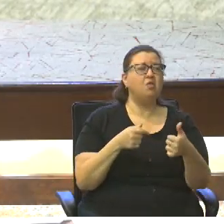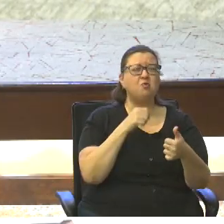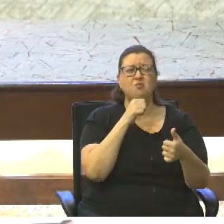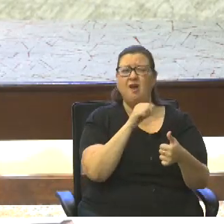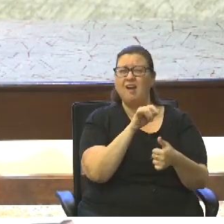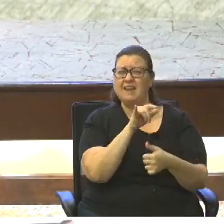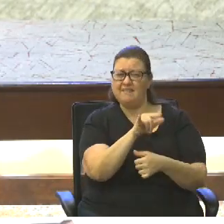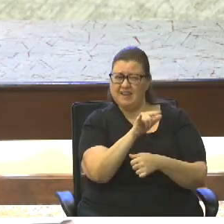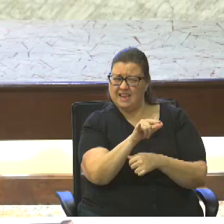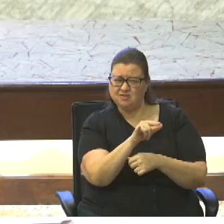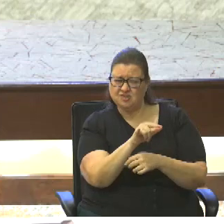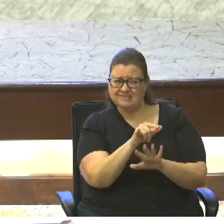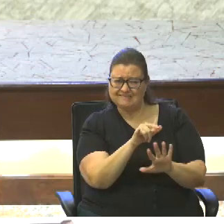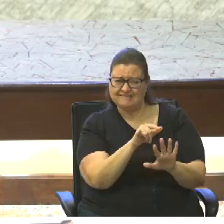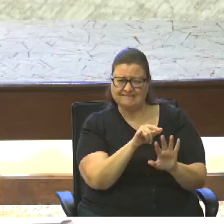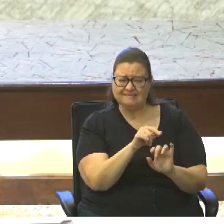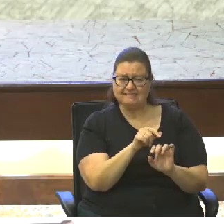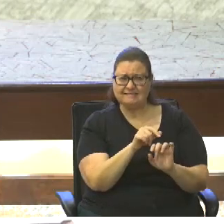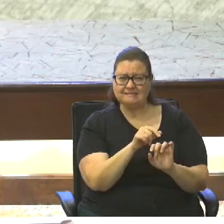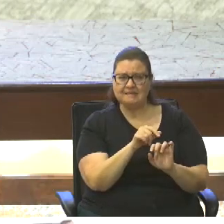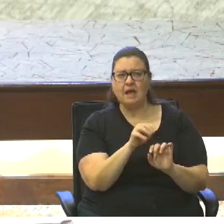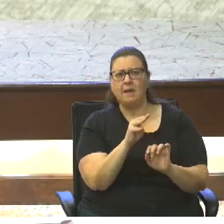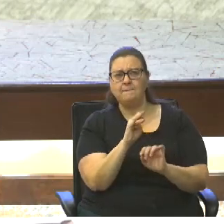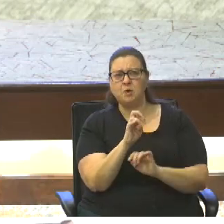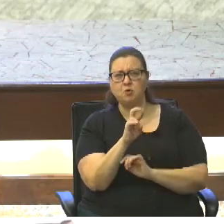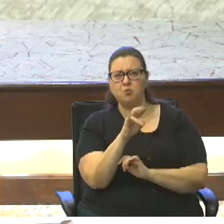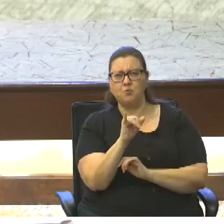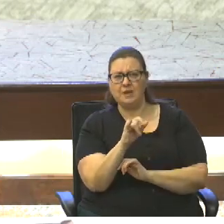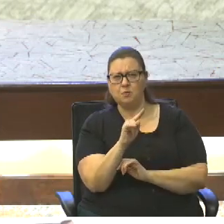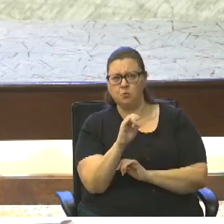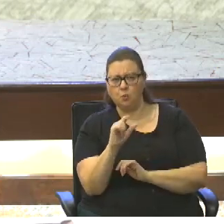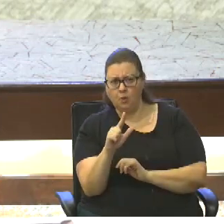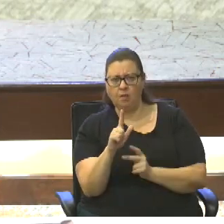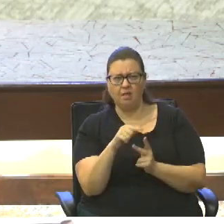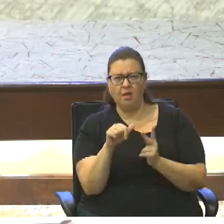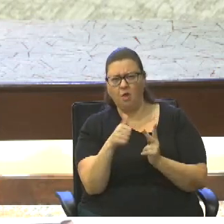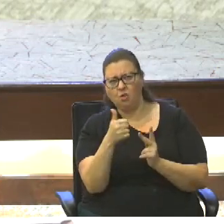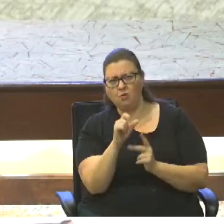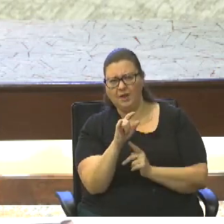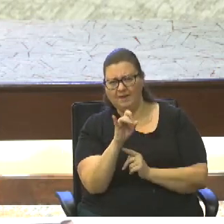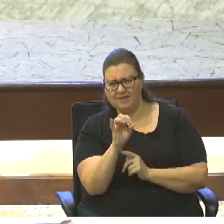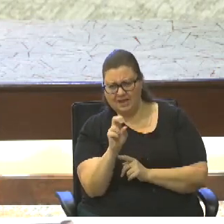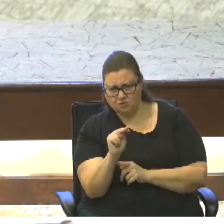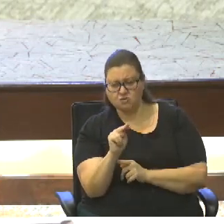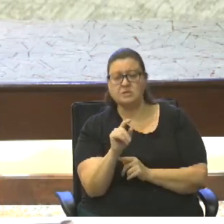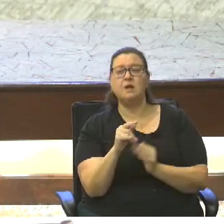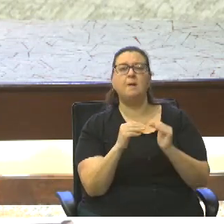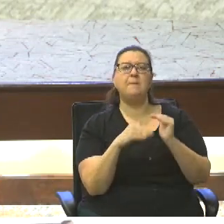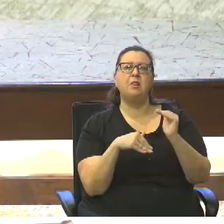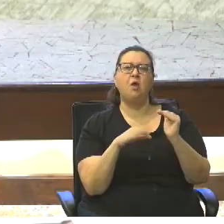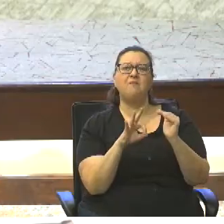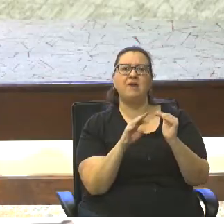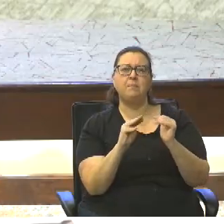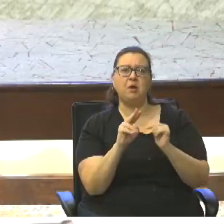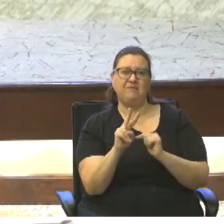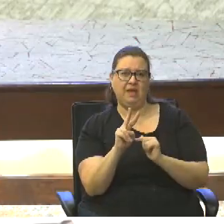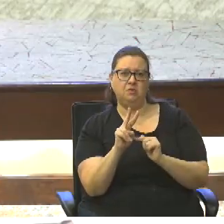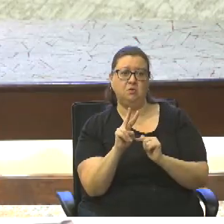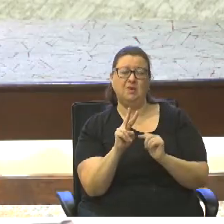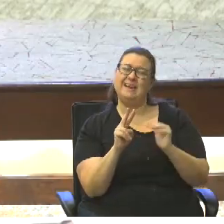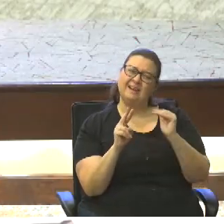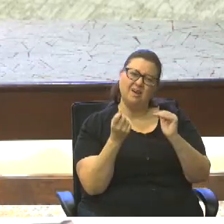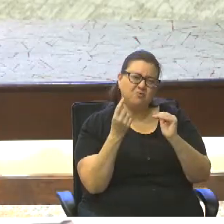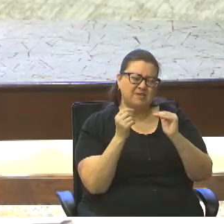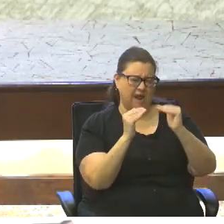another non-aviation business, there's Mercury Tool, the MFPHD is out there. They're below fair market value, but they're not that far below fair